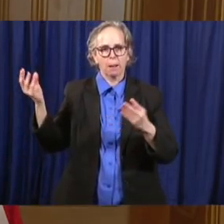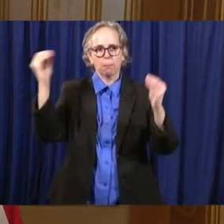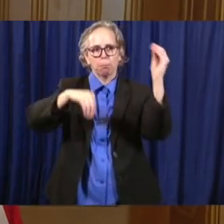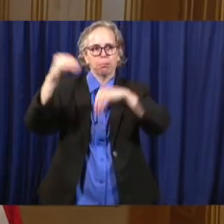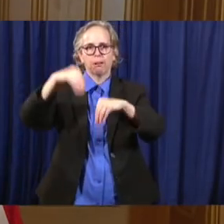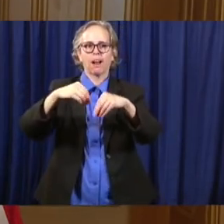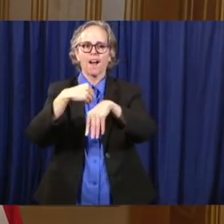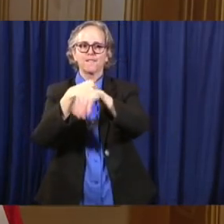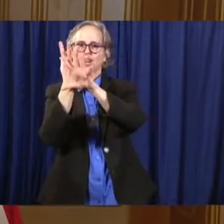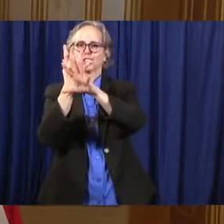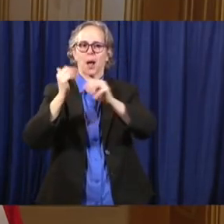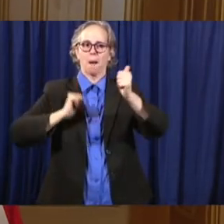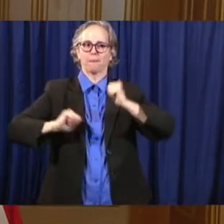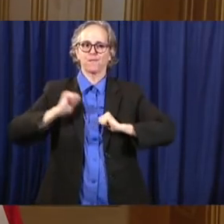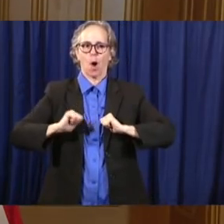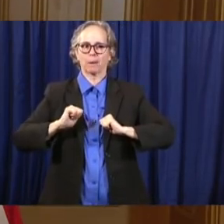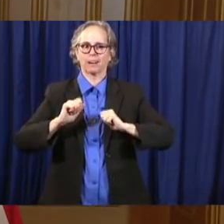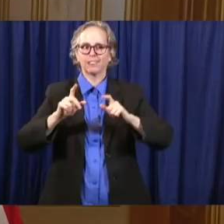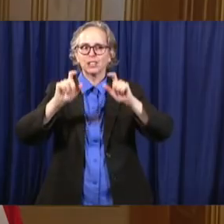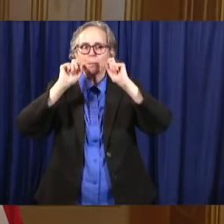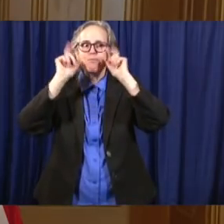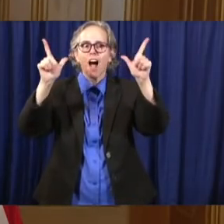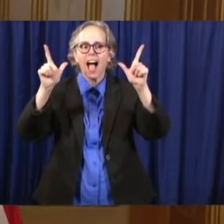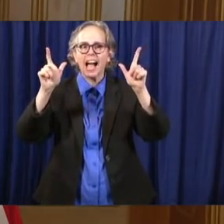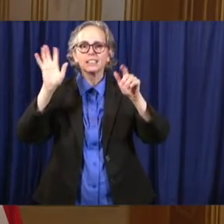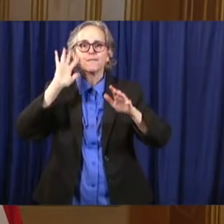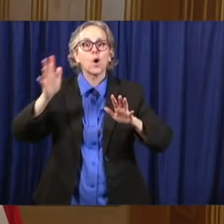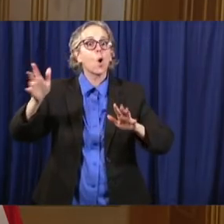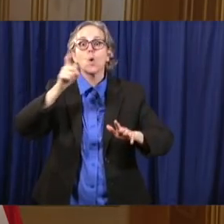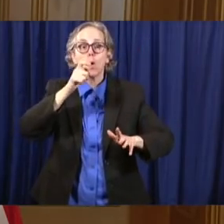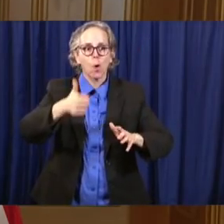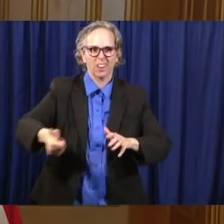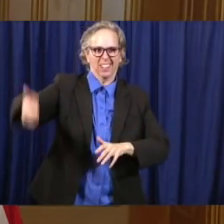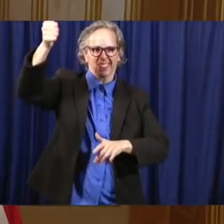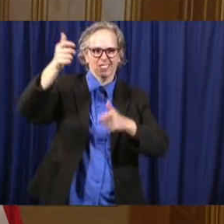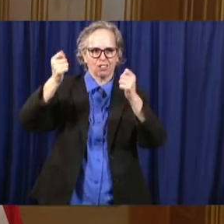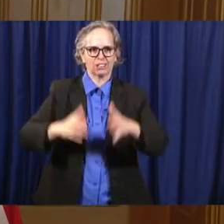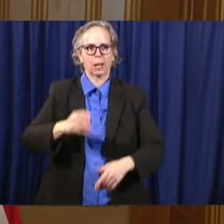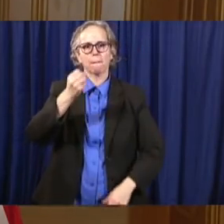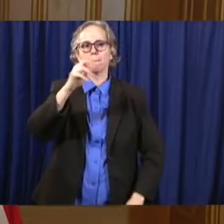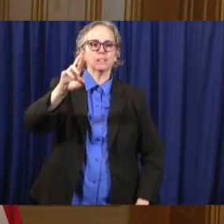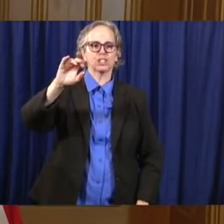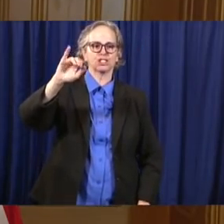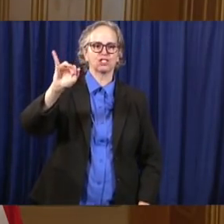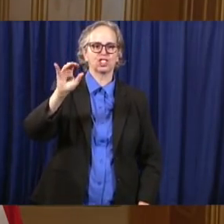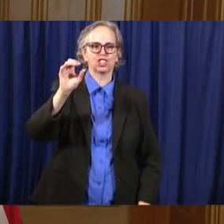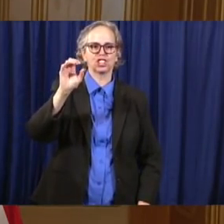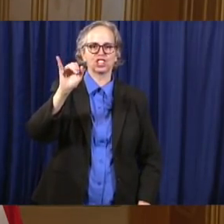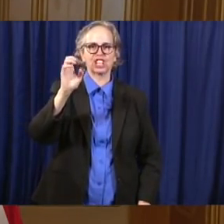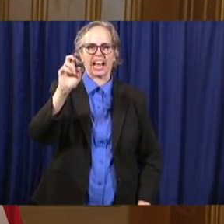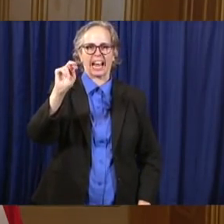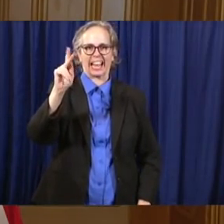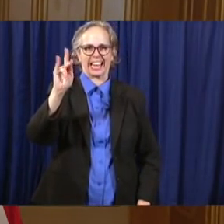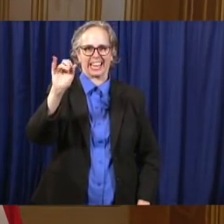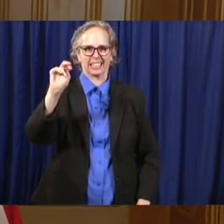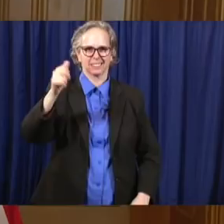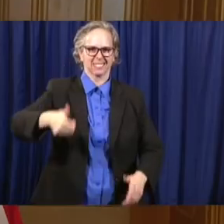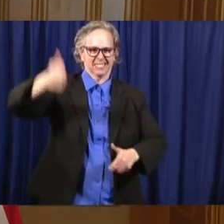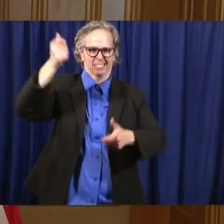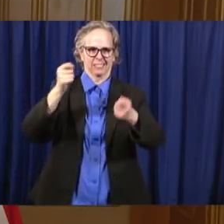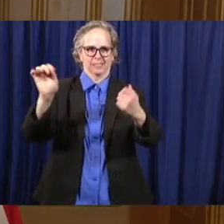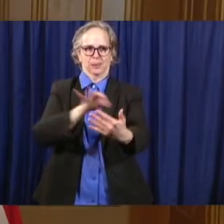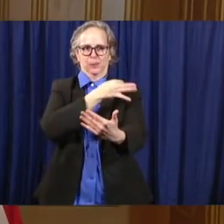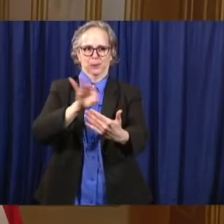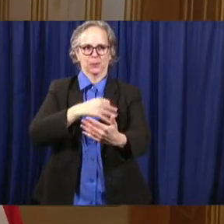their director, Ronald Jenkins. The lyrics, walk on with hope in your heart, and